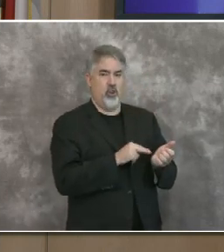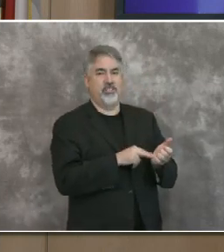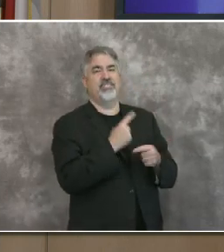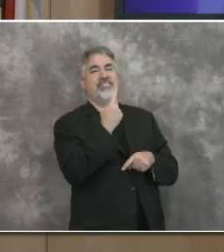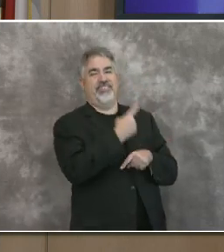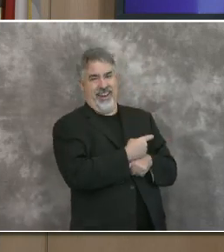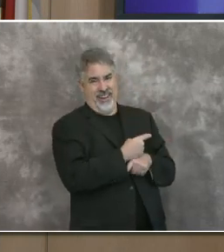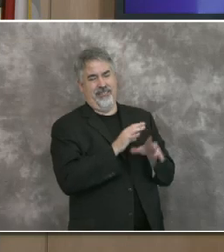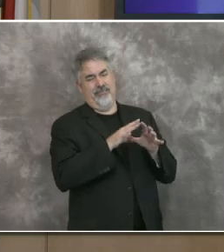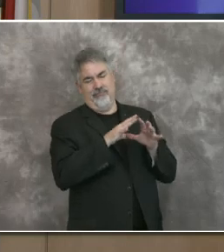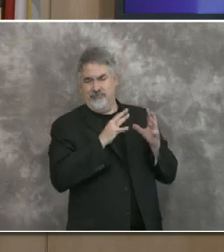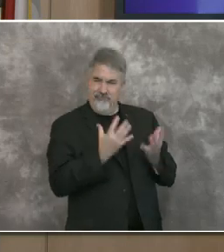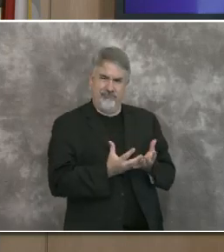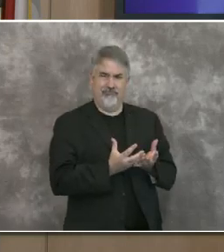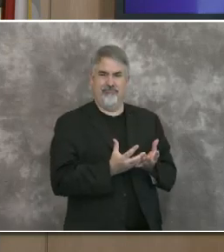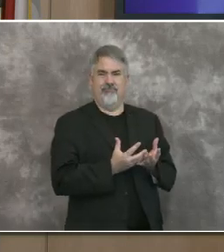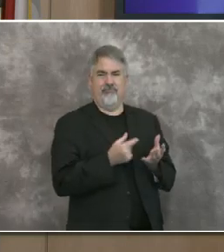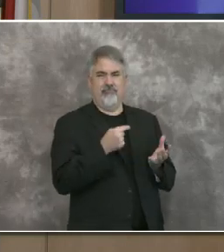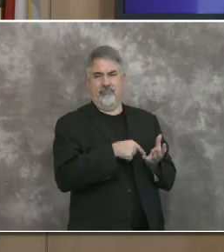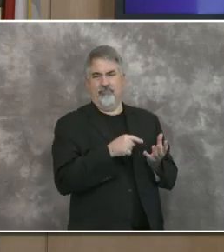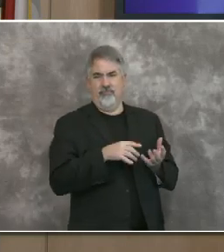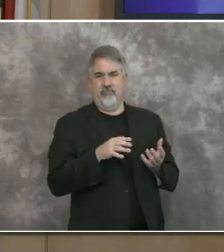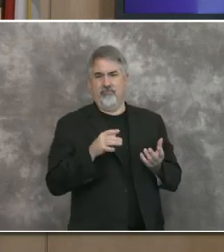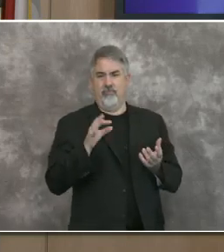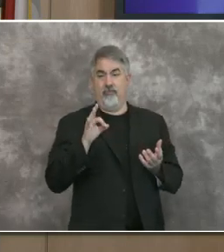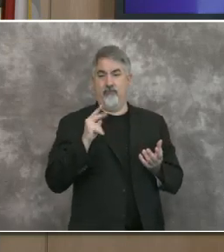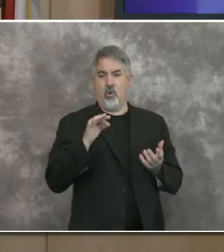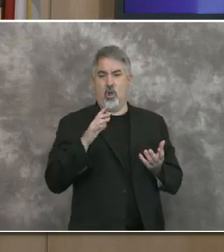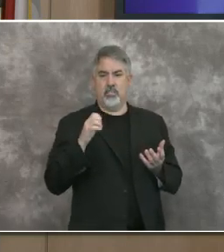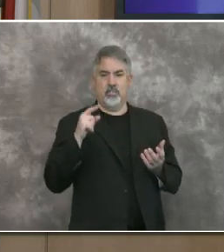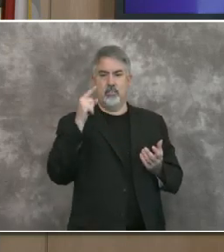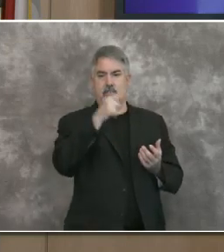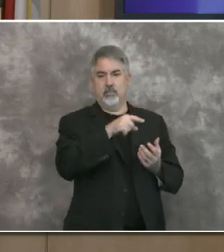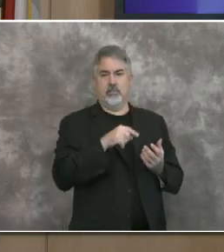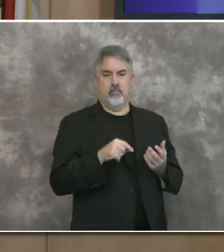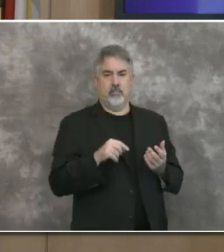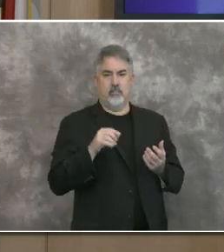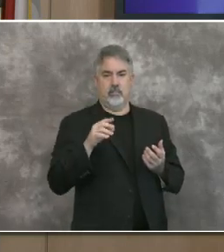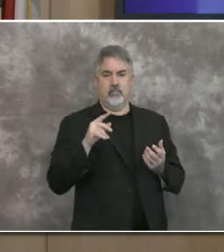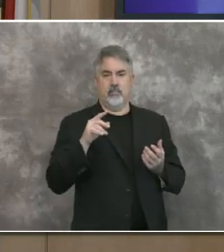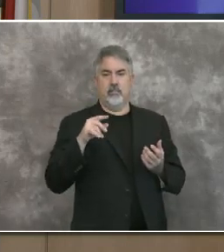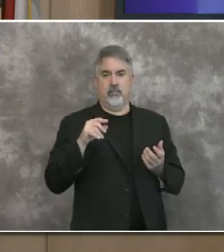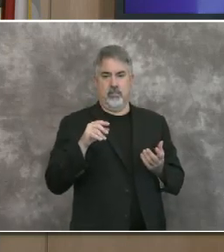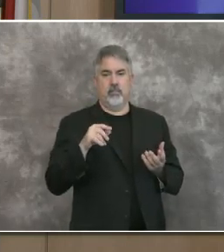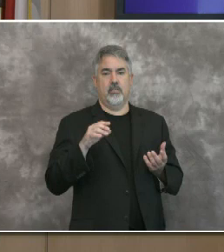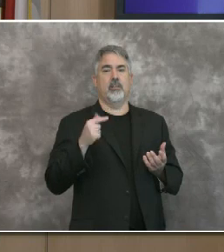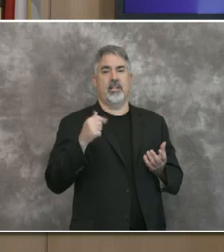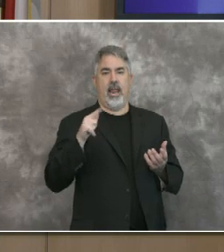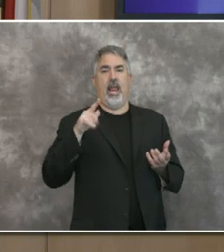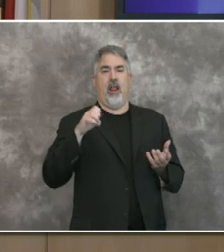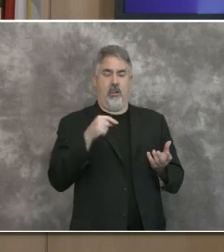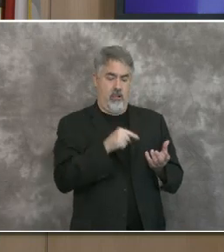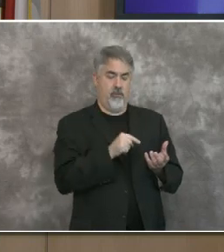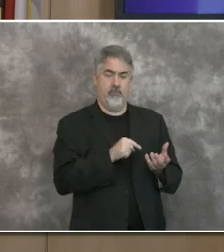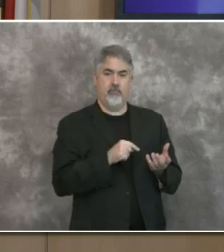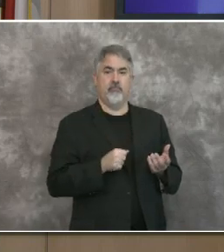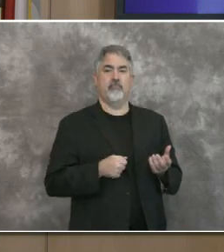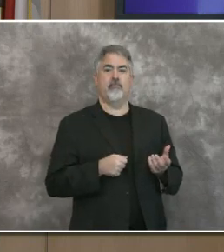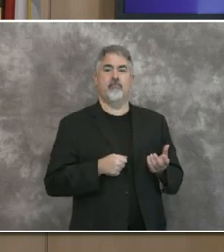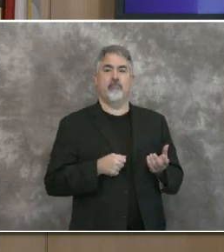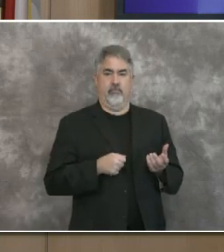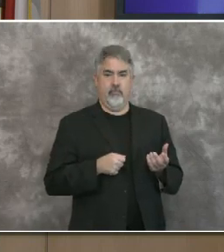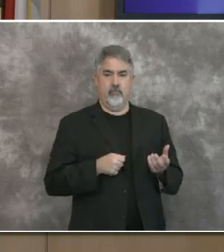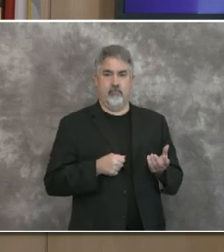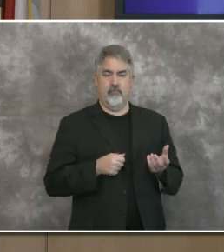whose 200th birthday is being celebrated today. She laid the foundation for professional nursing with the establishment of her